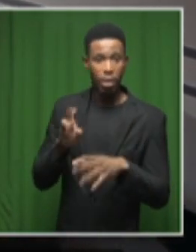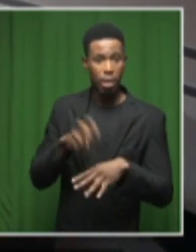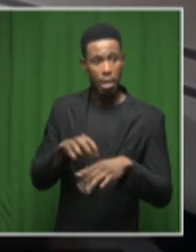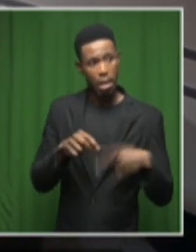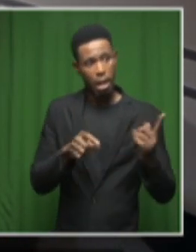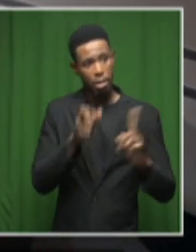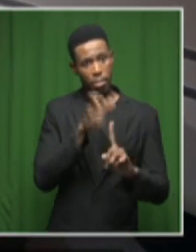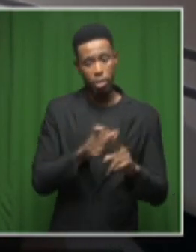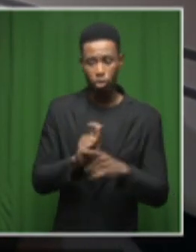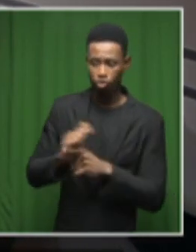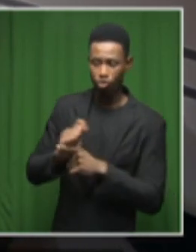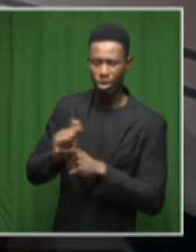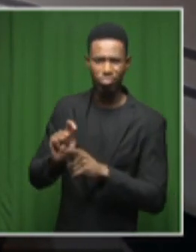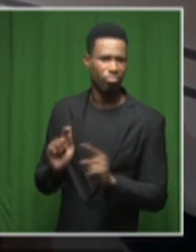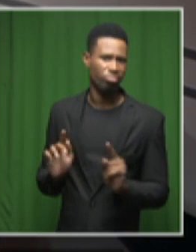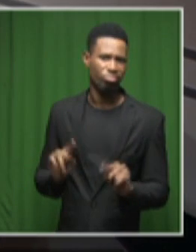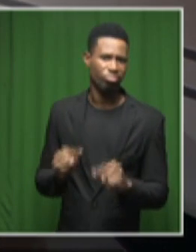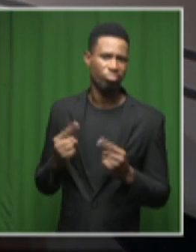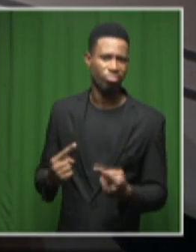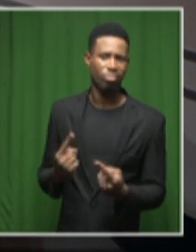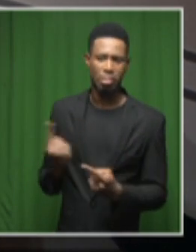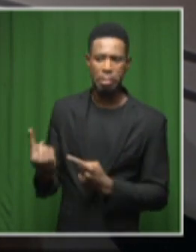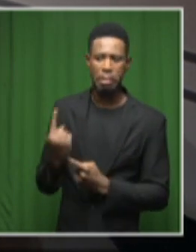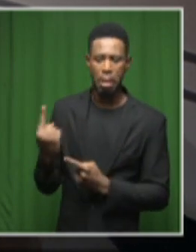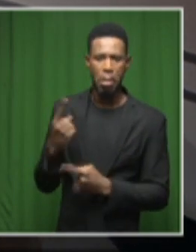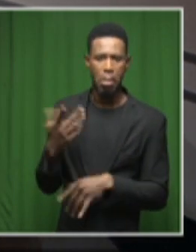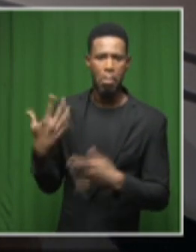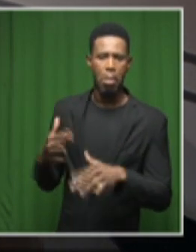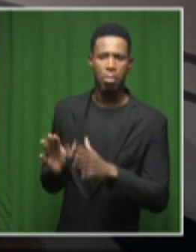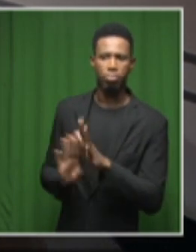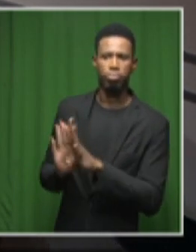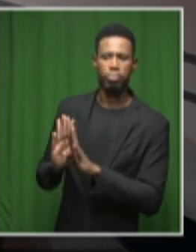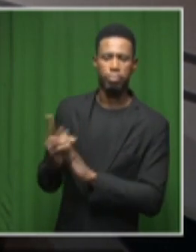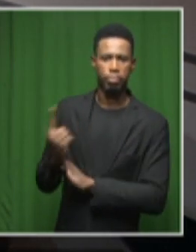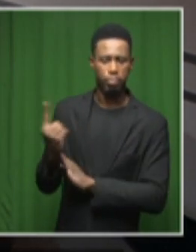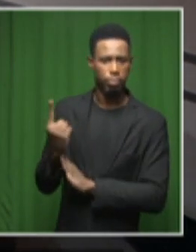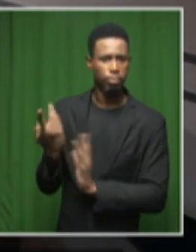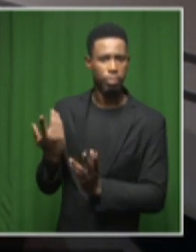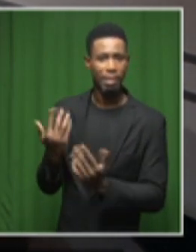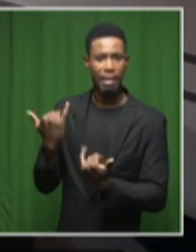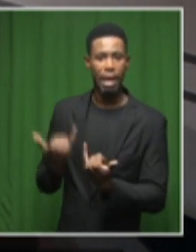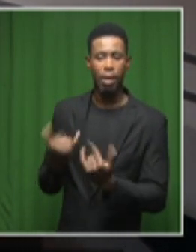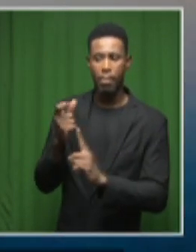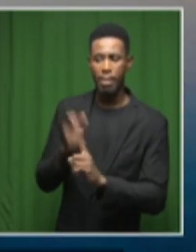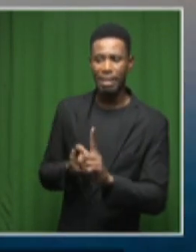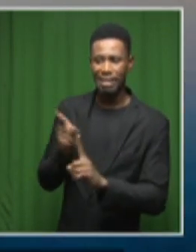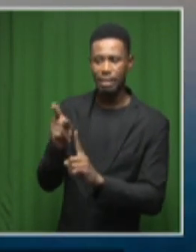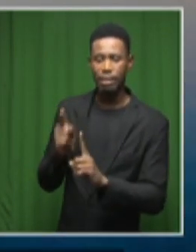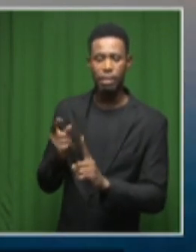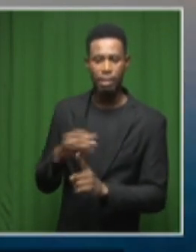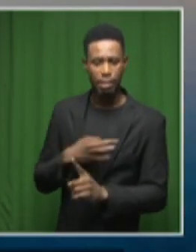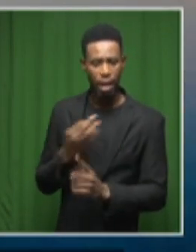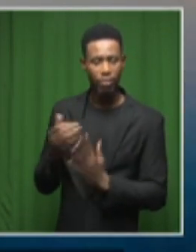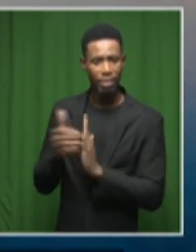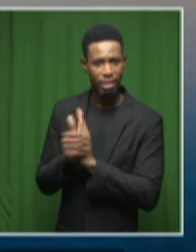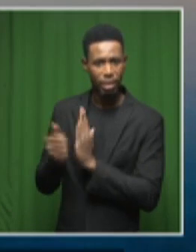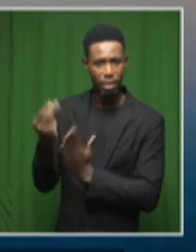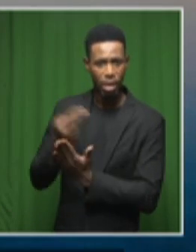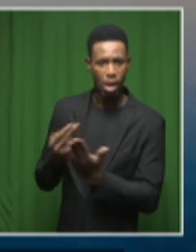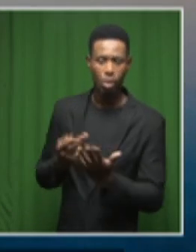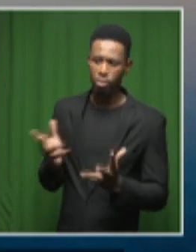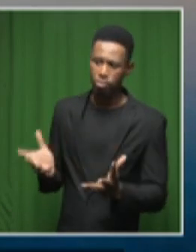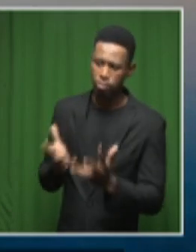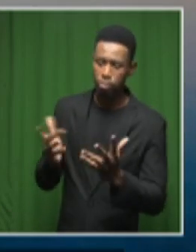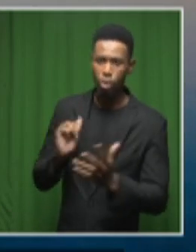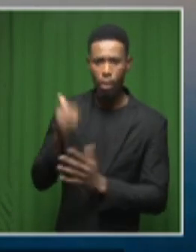then, you know, type of thing. And then now, how do we take those artists and try and coach and mentor them to say, this is how you're going to deal